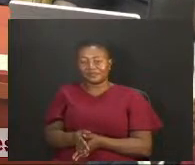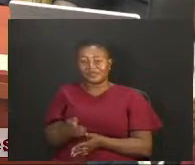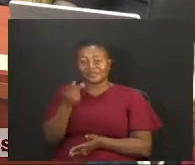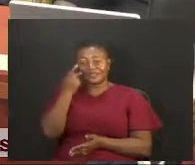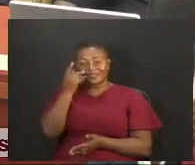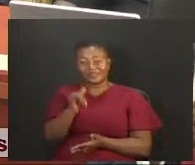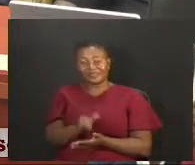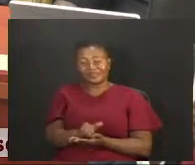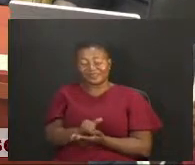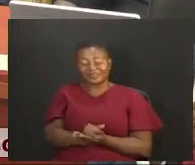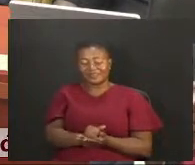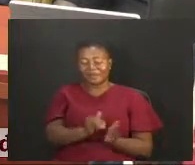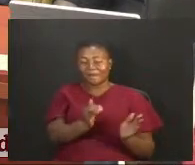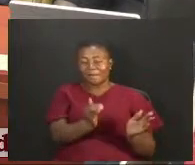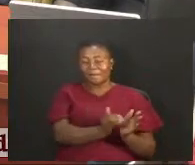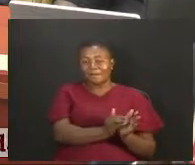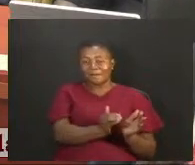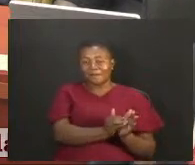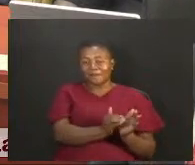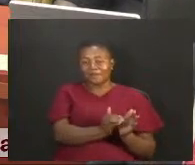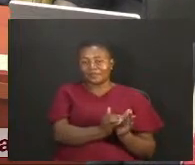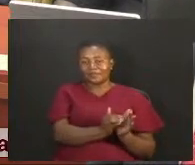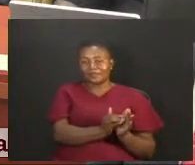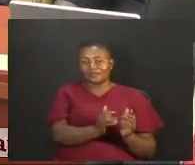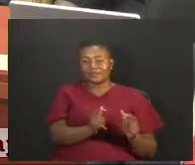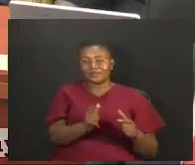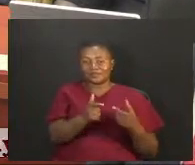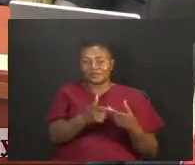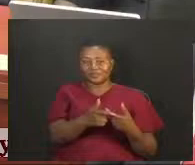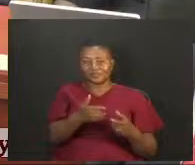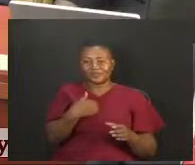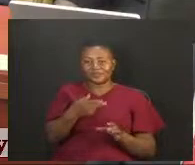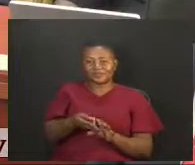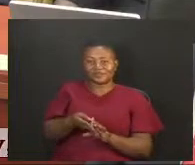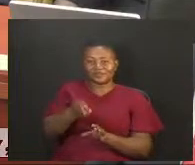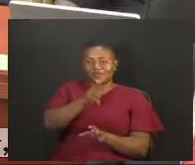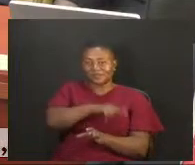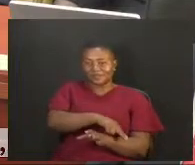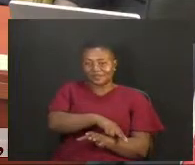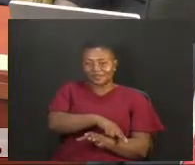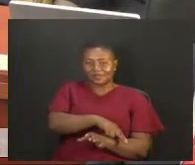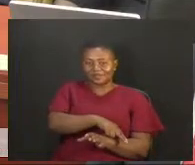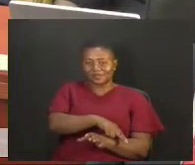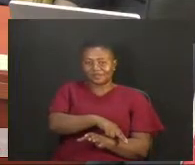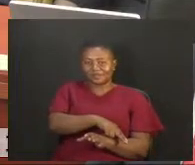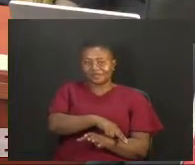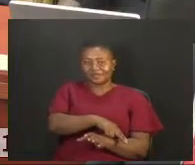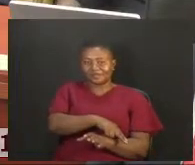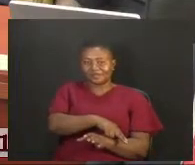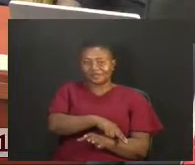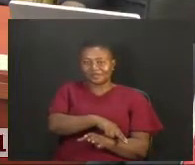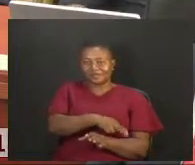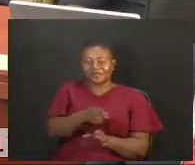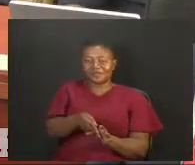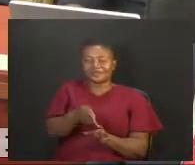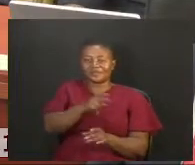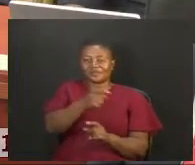the minority have withdrawn from participating in the involvement in the development of this country.